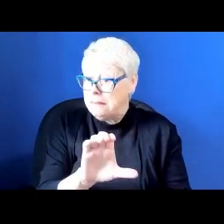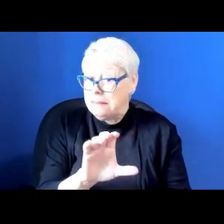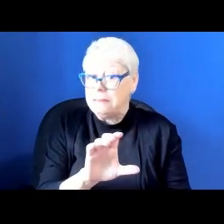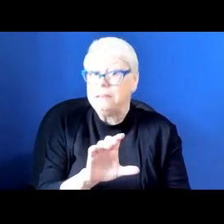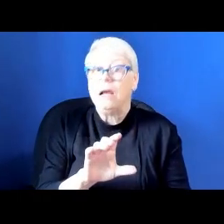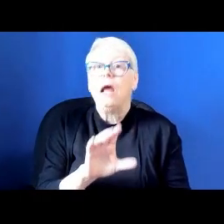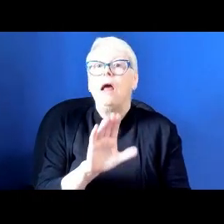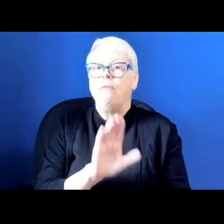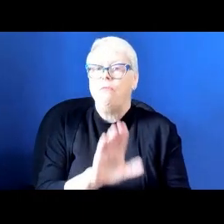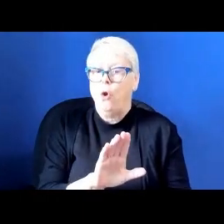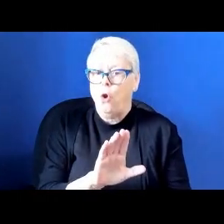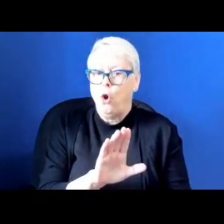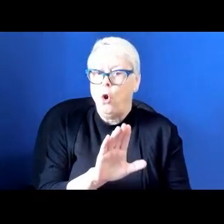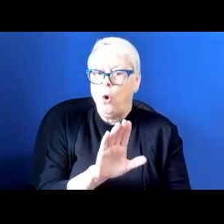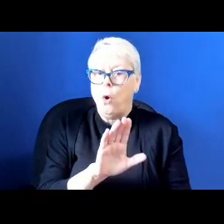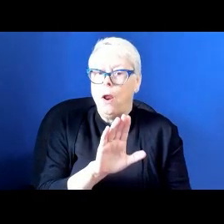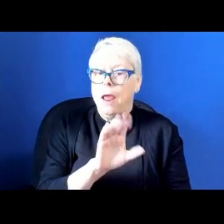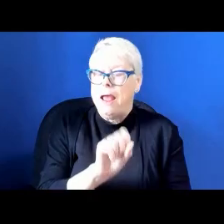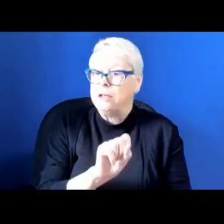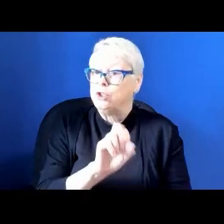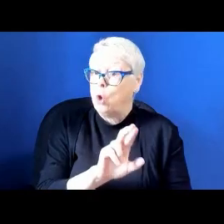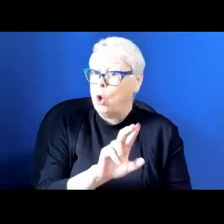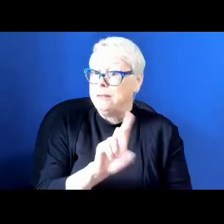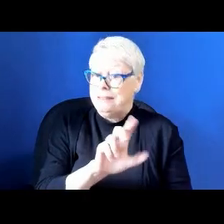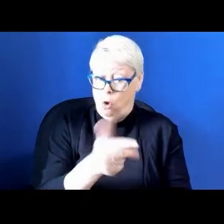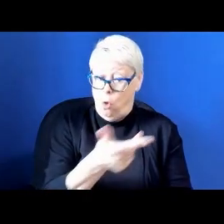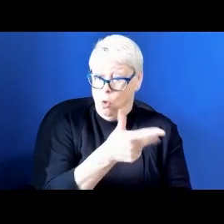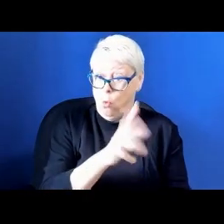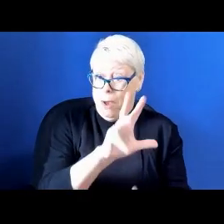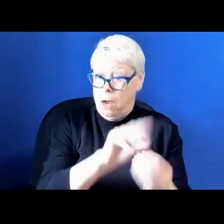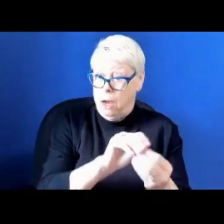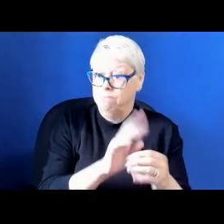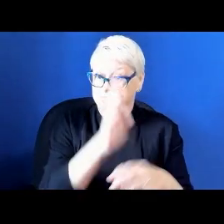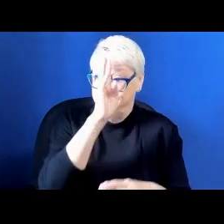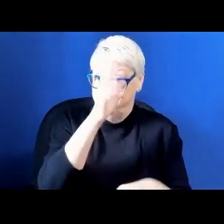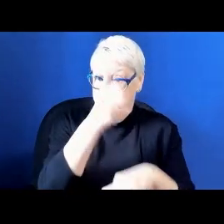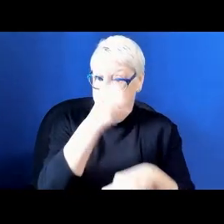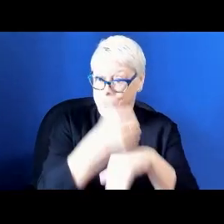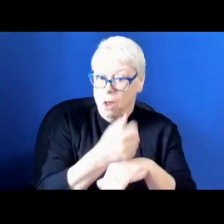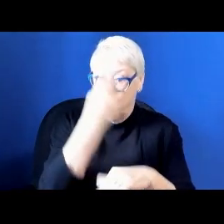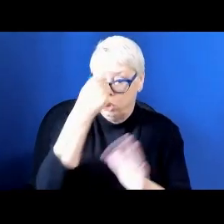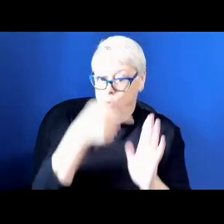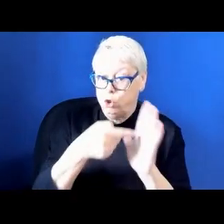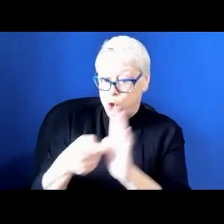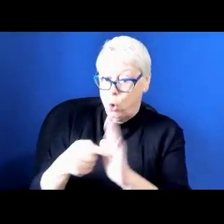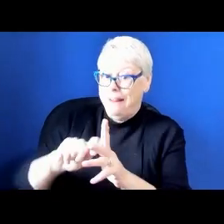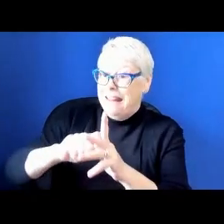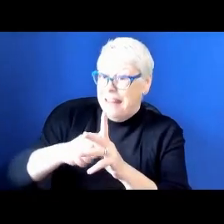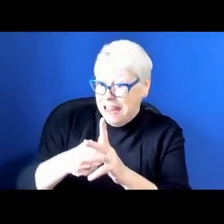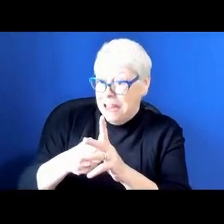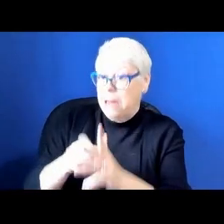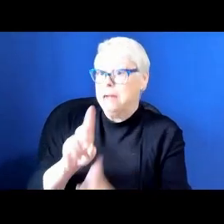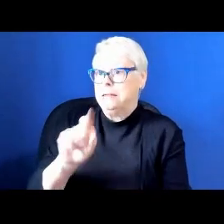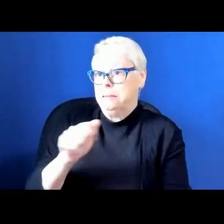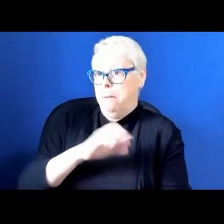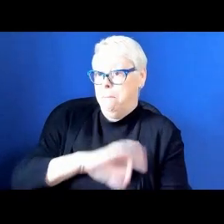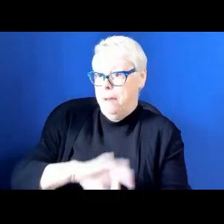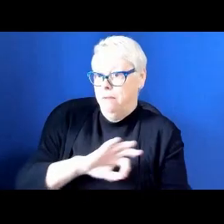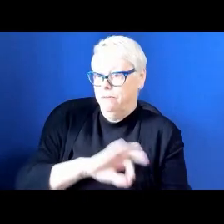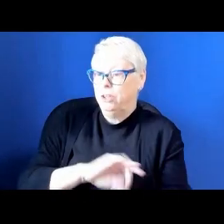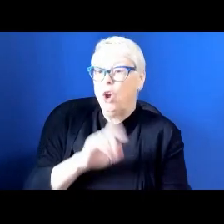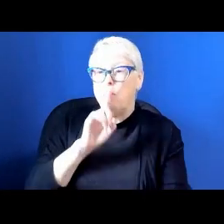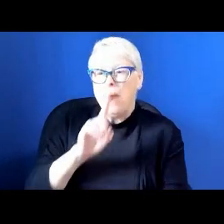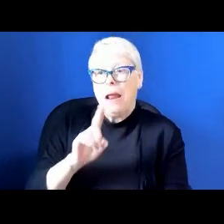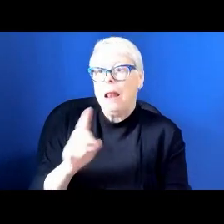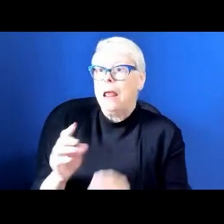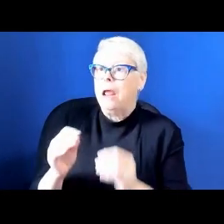SRDC to help improve the navigation of the key disability benefits. Essentially, it is a deeper dive